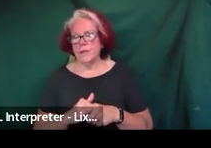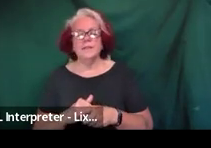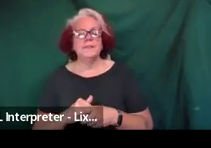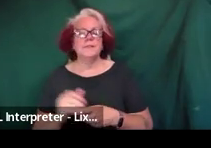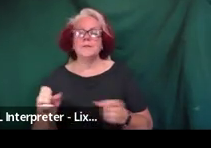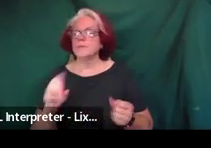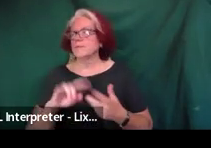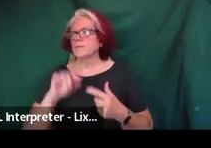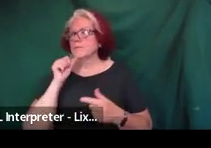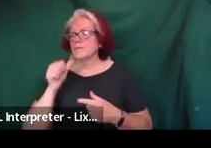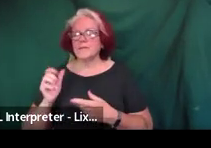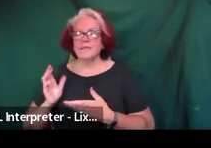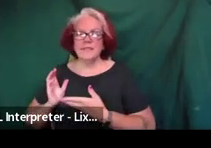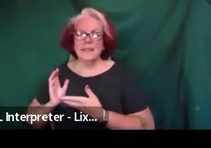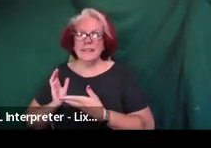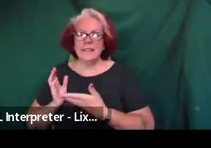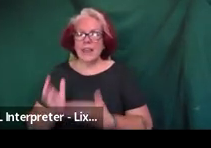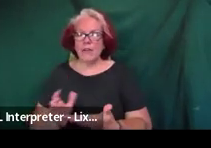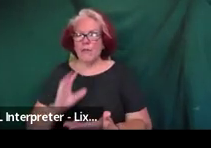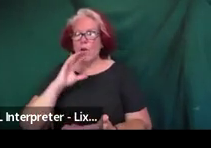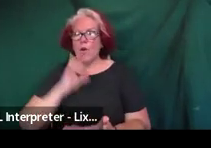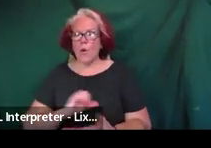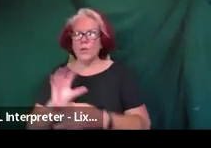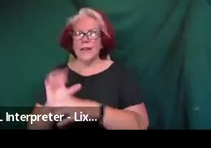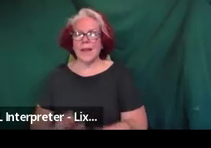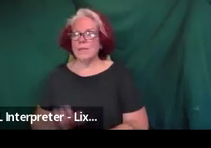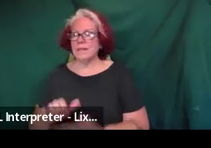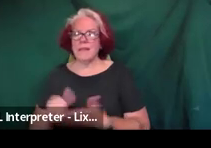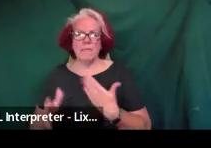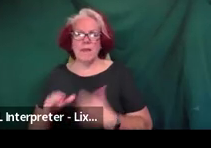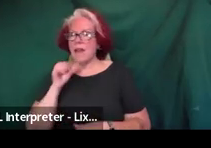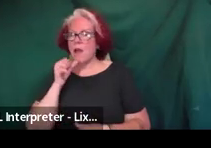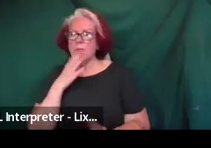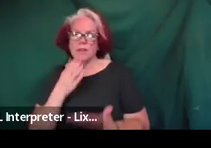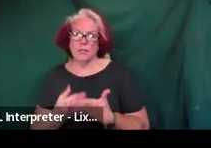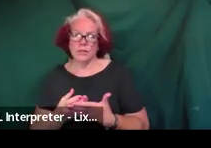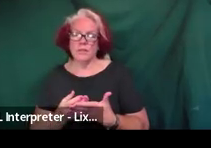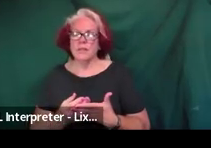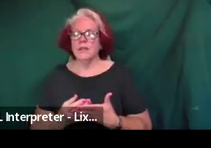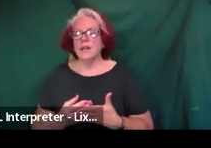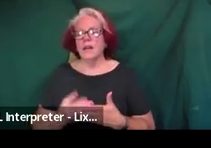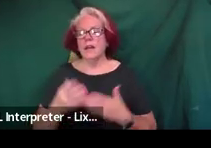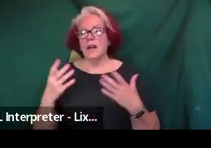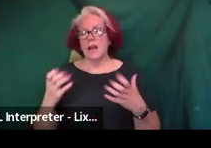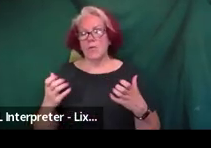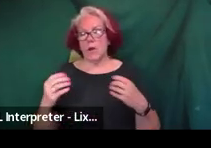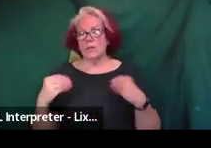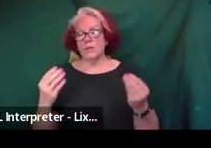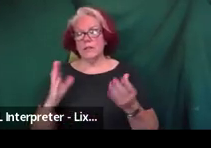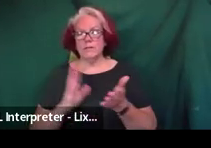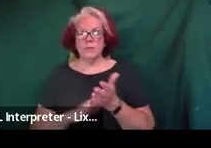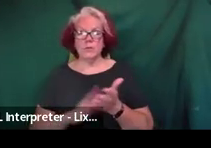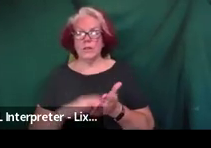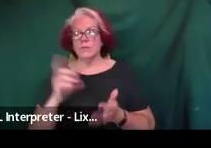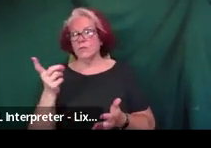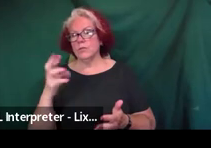old practices that may not necessarily be industry standard. And that's critical. And I want to give kudos to Dr.